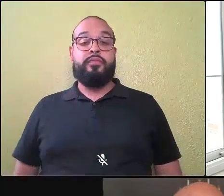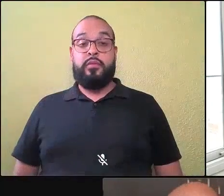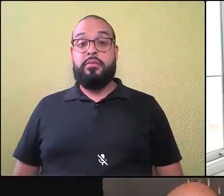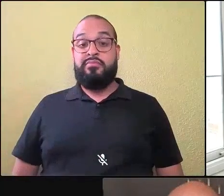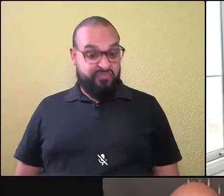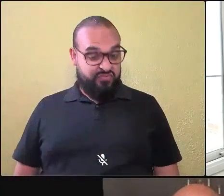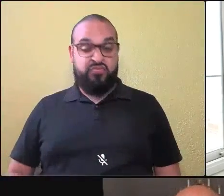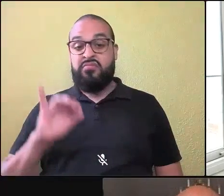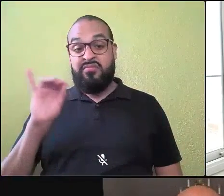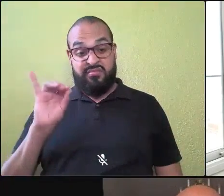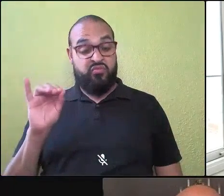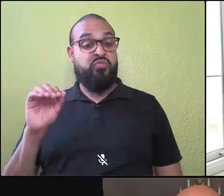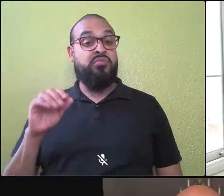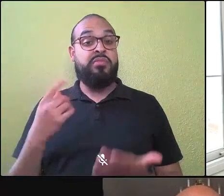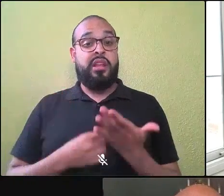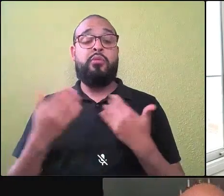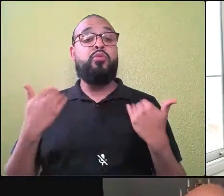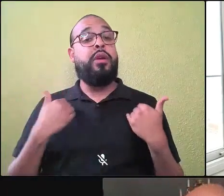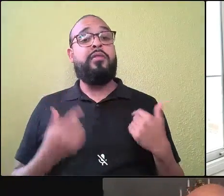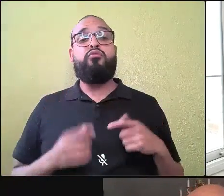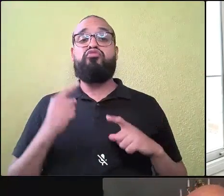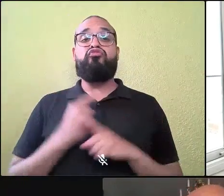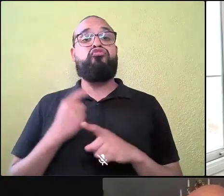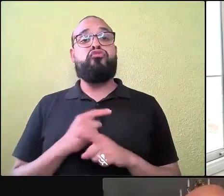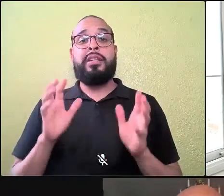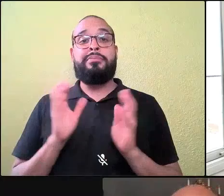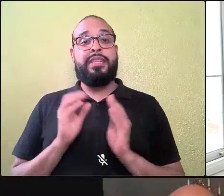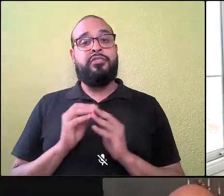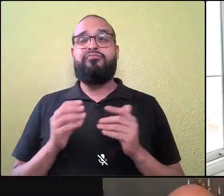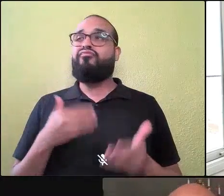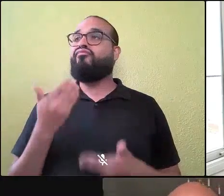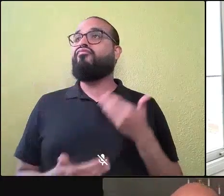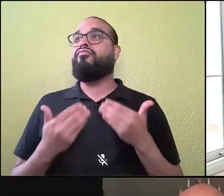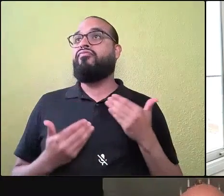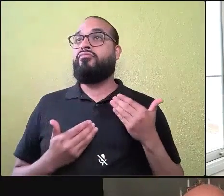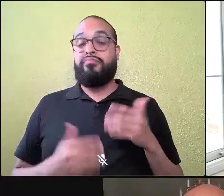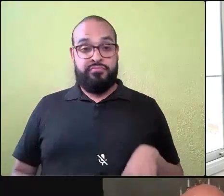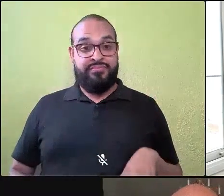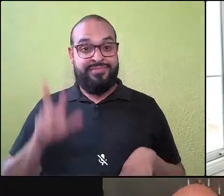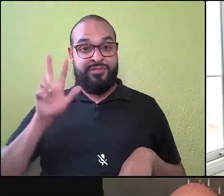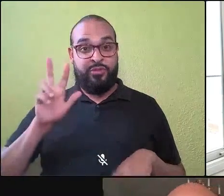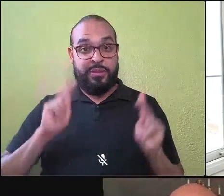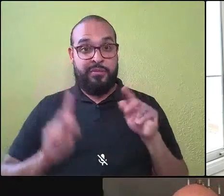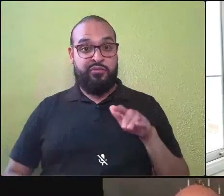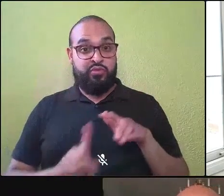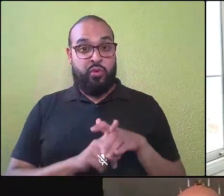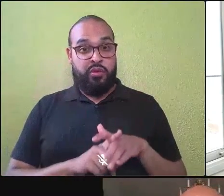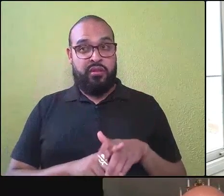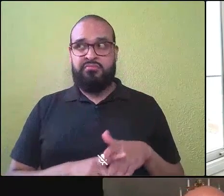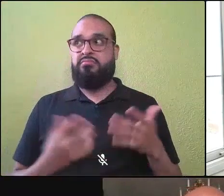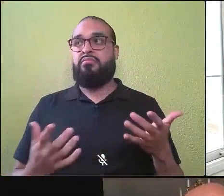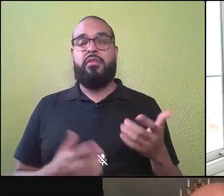sometimes we have a regular meeting and 3 people will show up, 8 people will show up, 18 people will